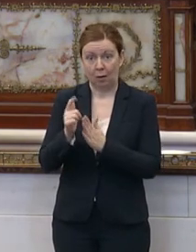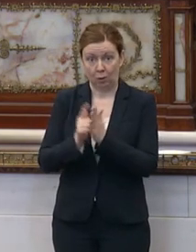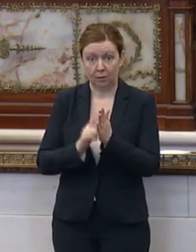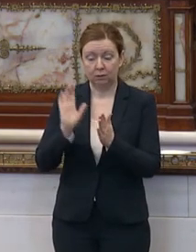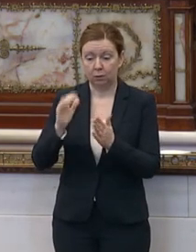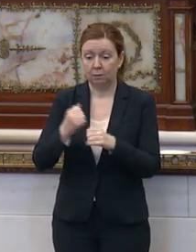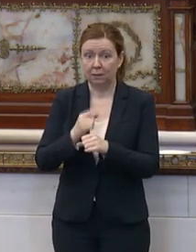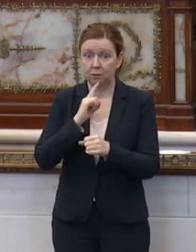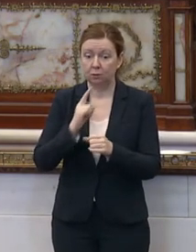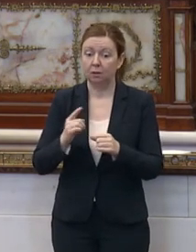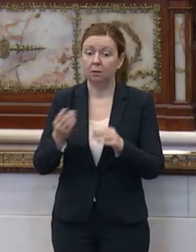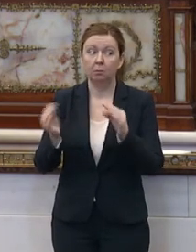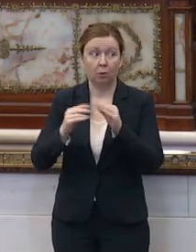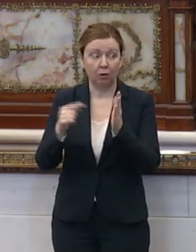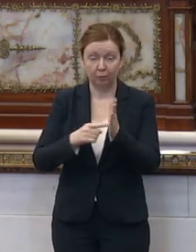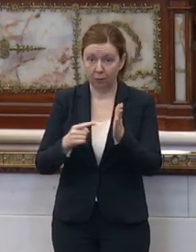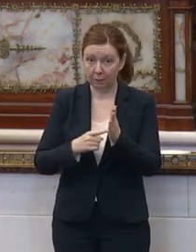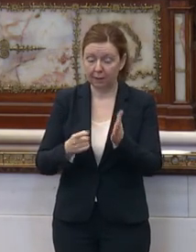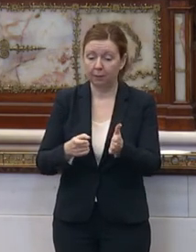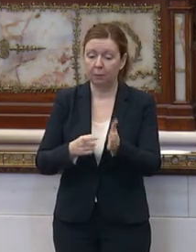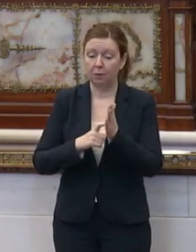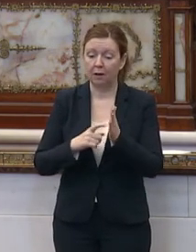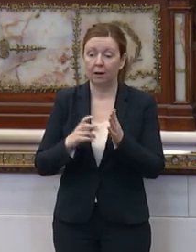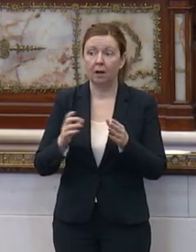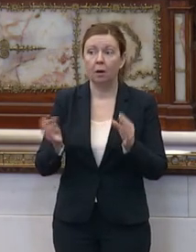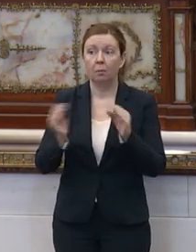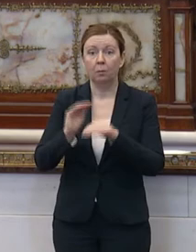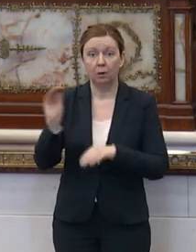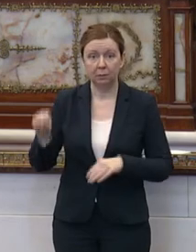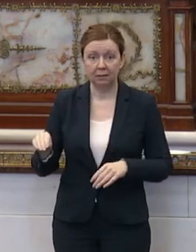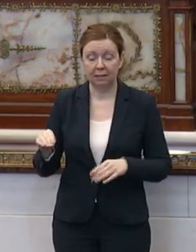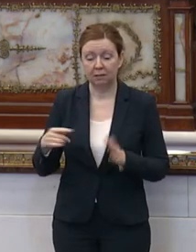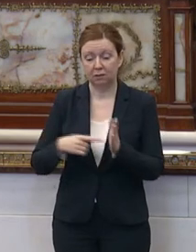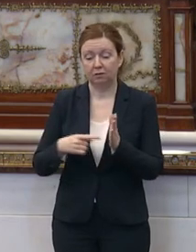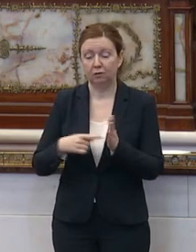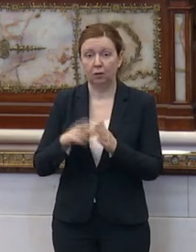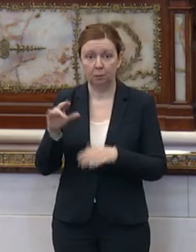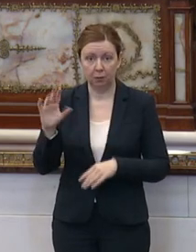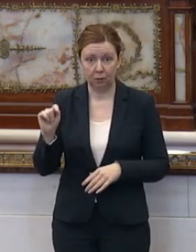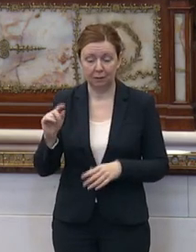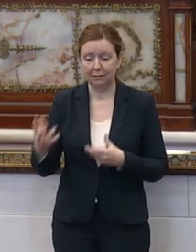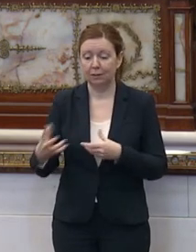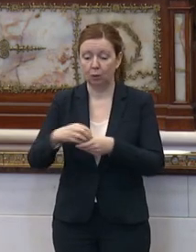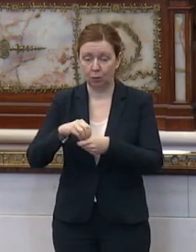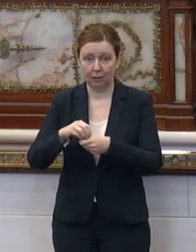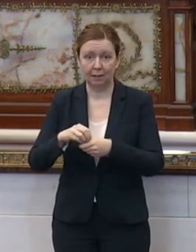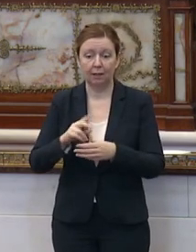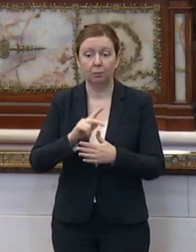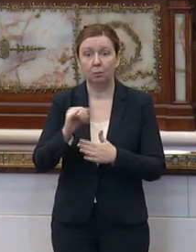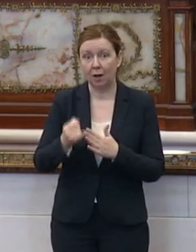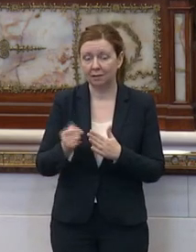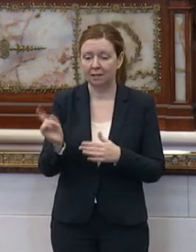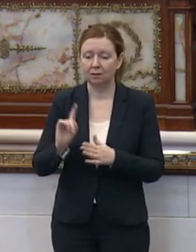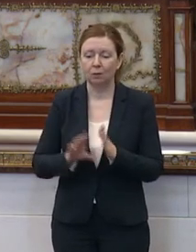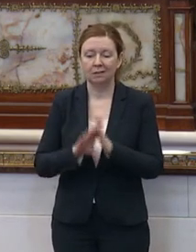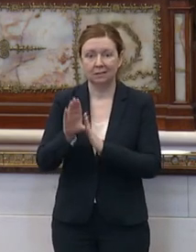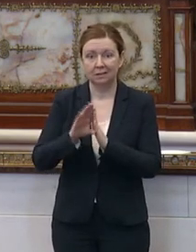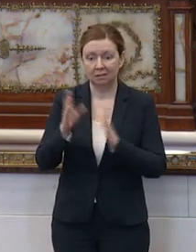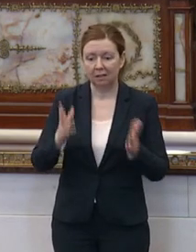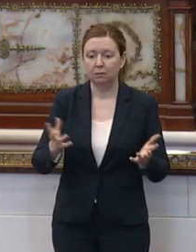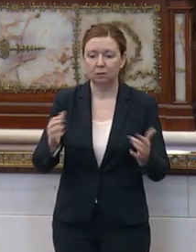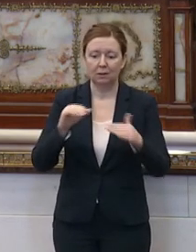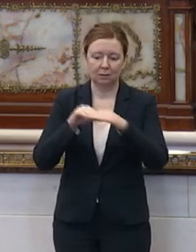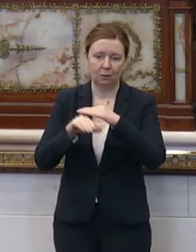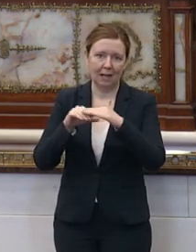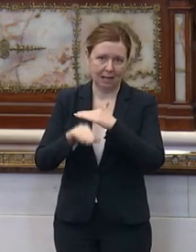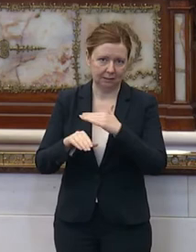ensure further affordability by requiring a higher percentage of affordable units be included in projects where developers wish to